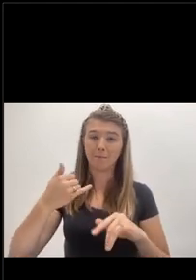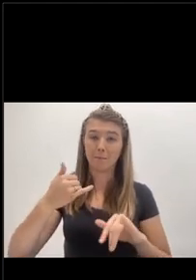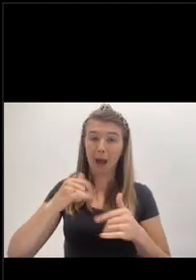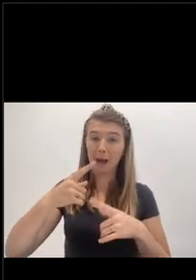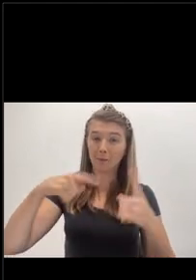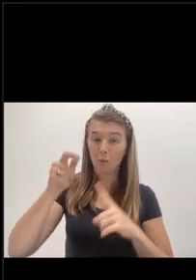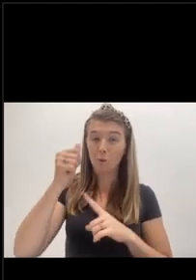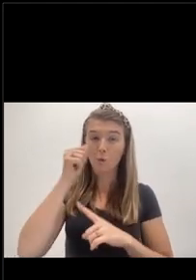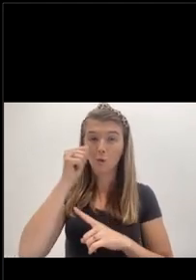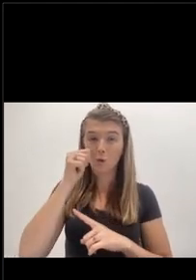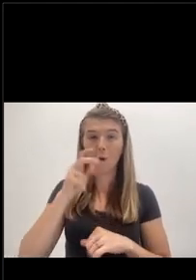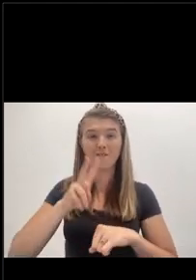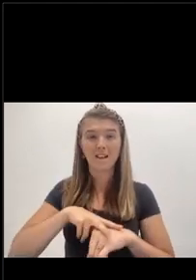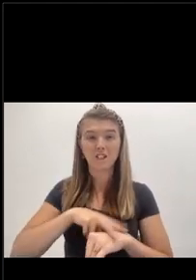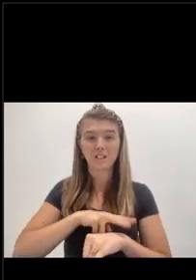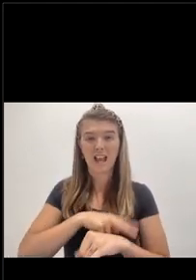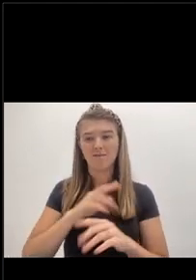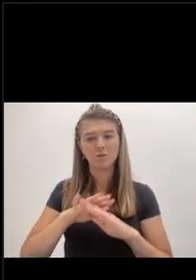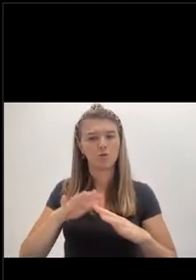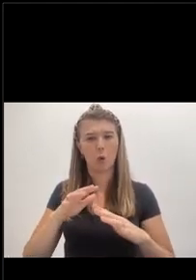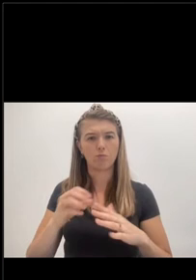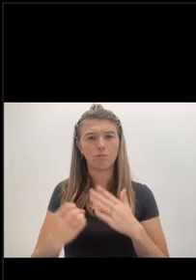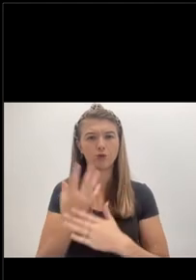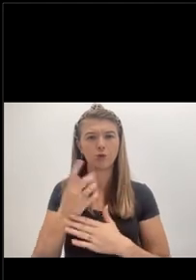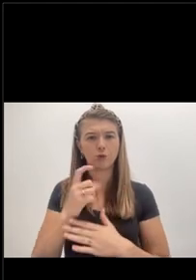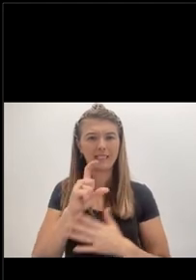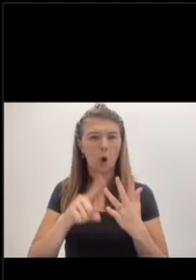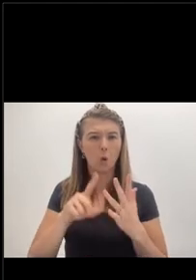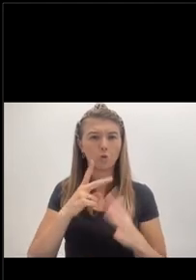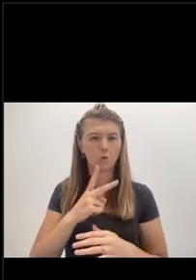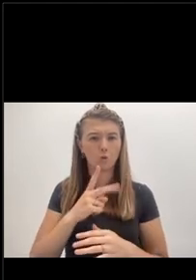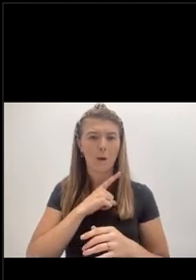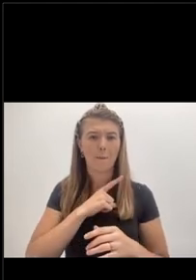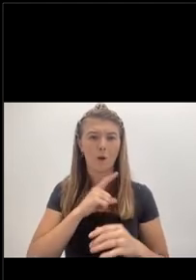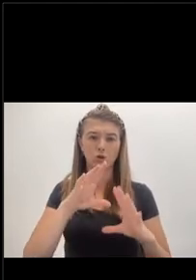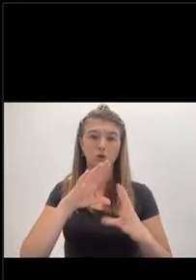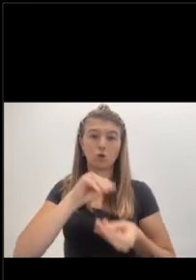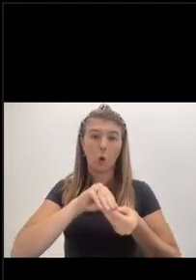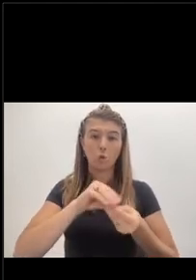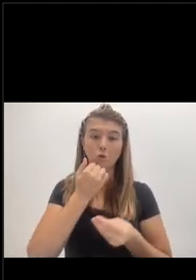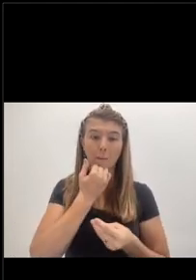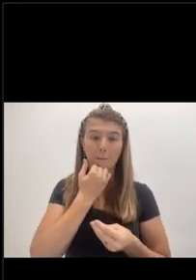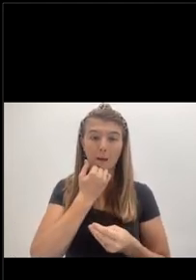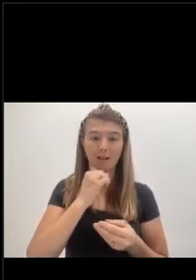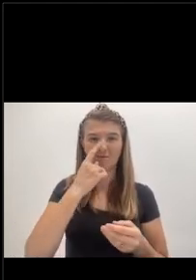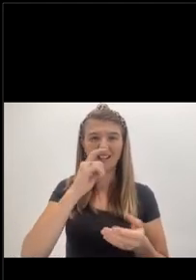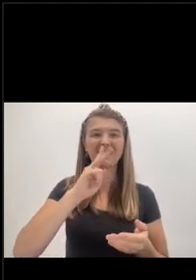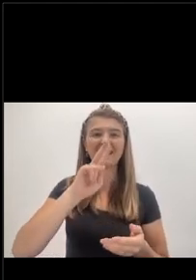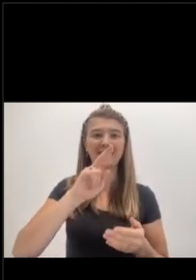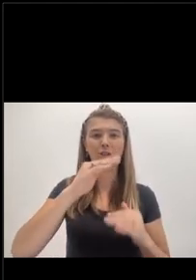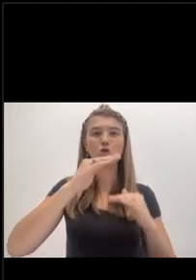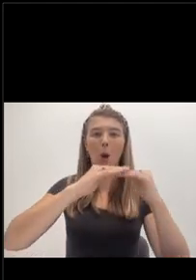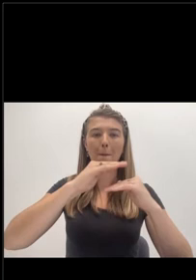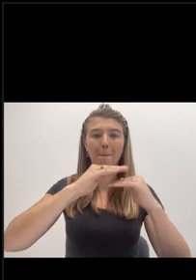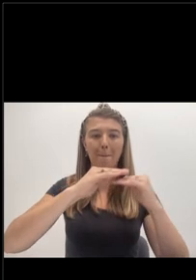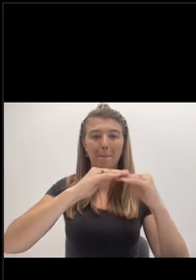might know, that it doesn't produce that much CO2. So you can see the total numbers here at the top of the